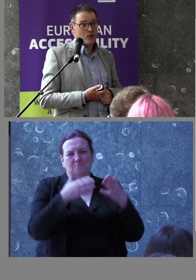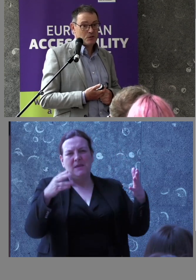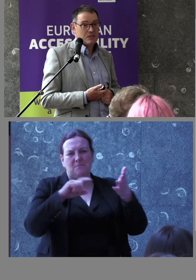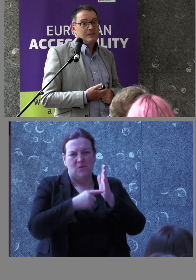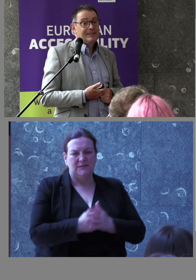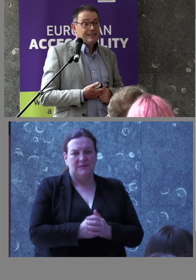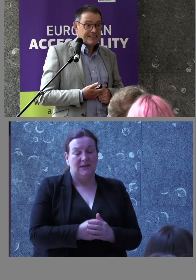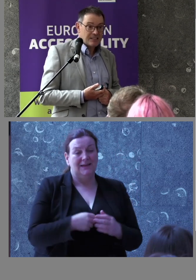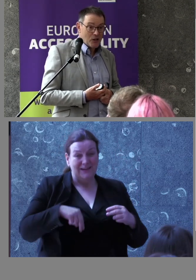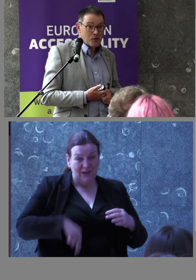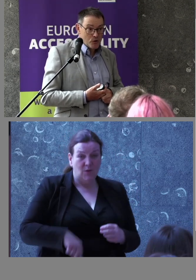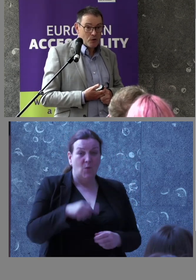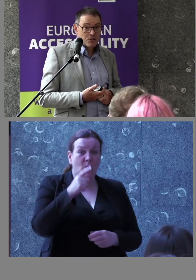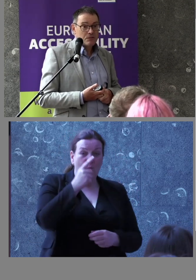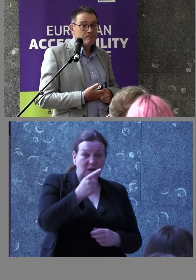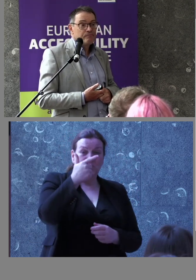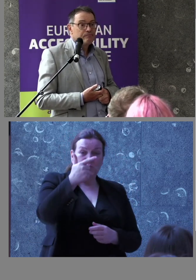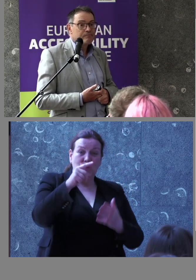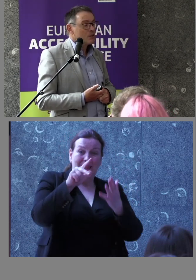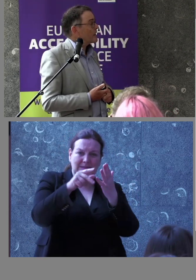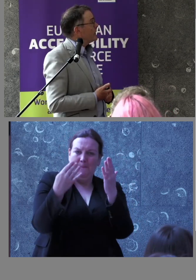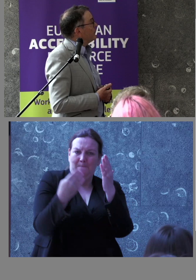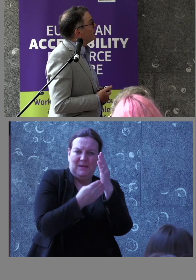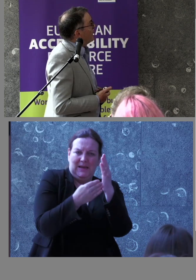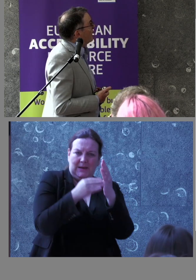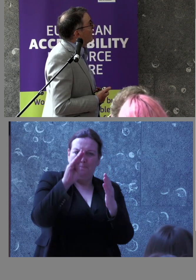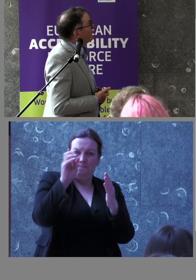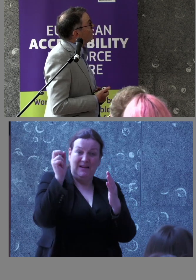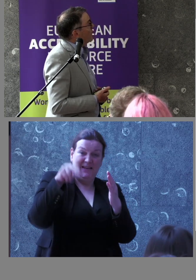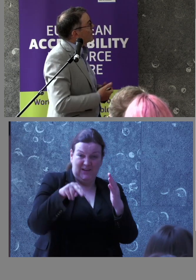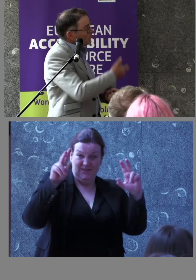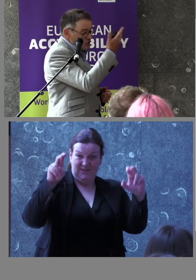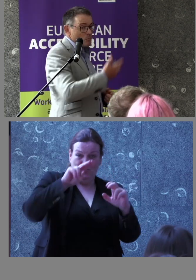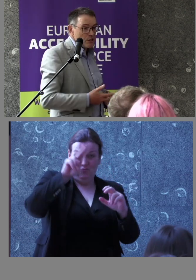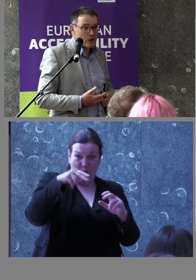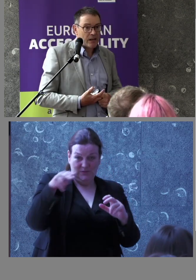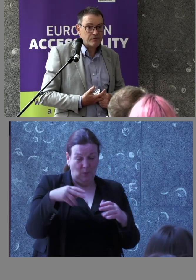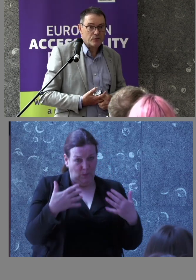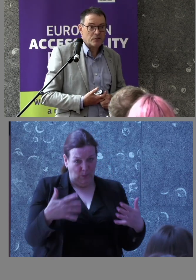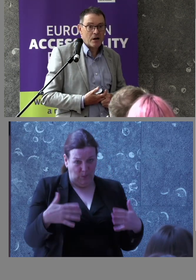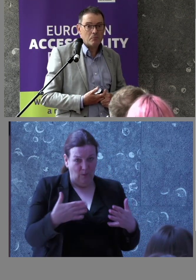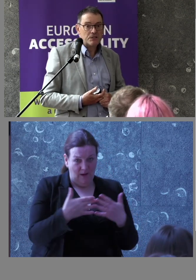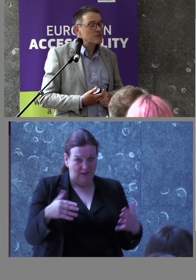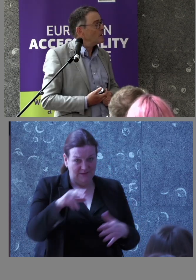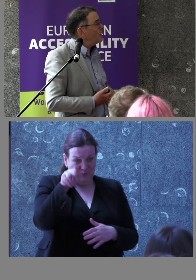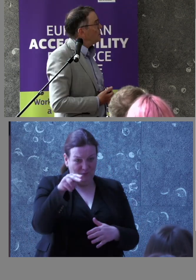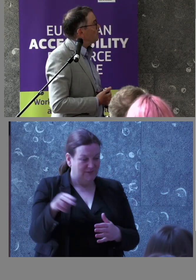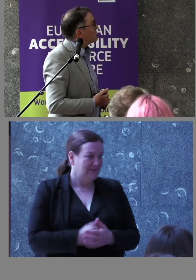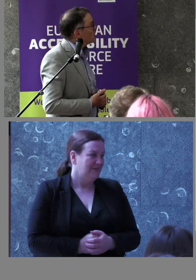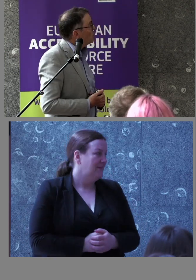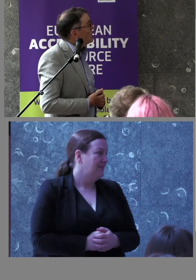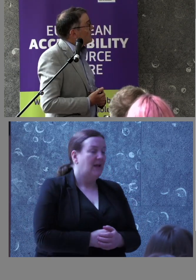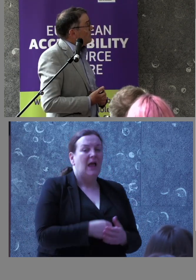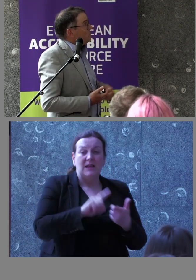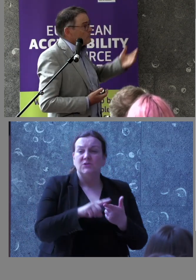be collecting your PPSNs at the door on the way out. We can check. But just to give you some view of